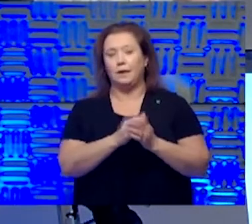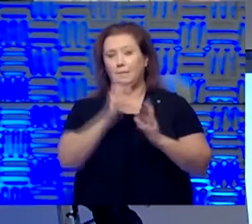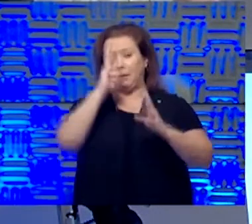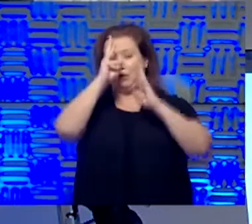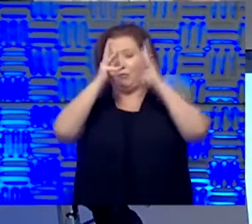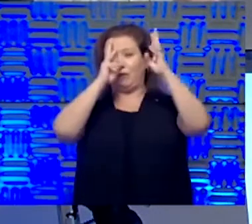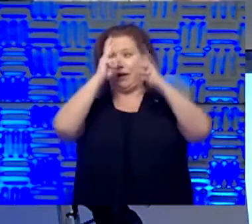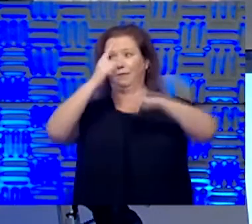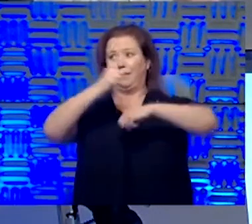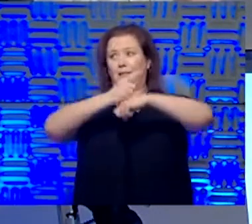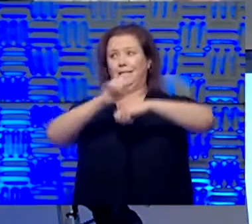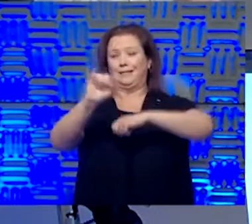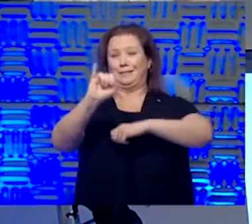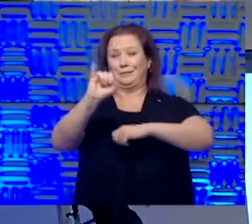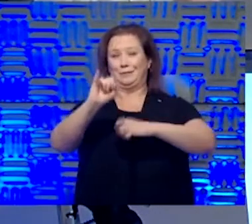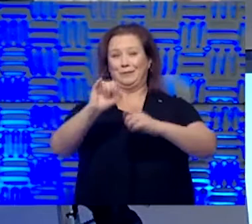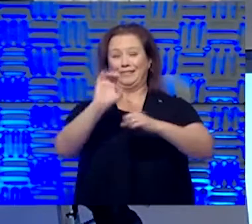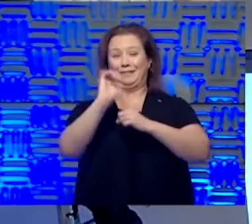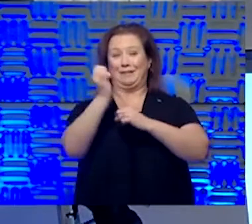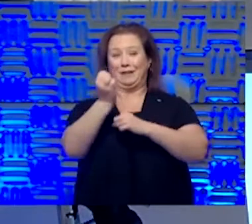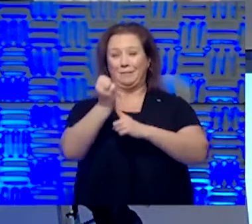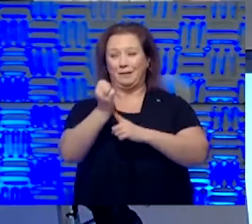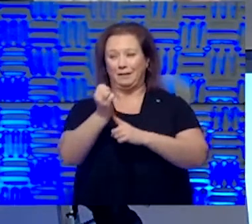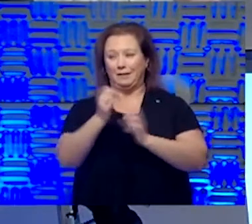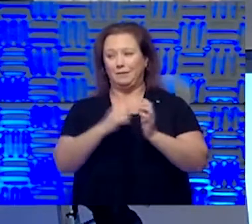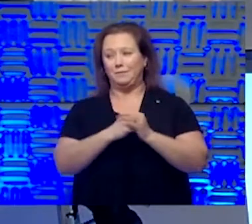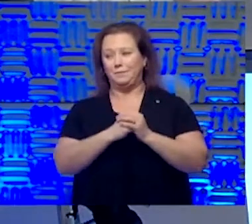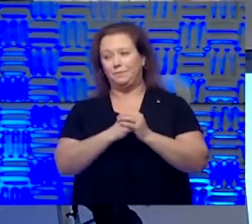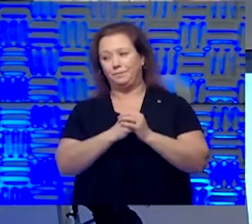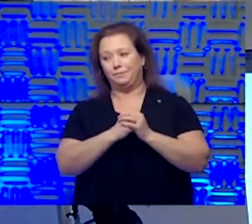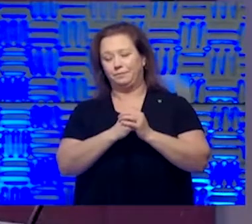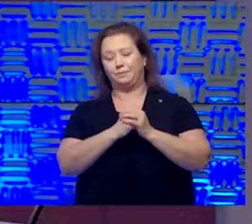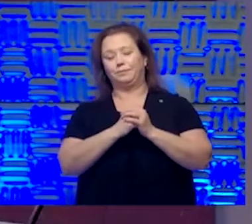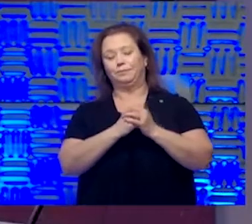creative with today's insurance environment? Well,